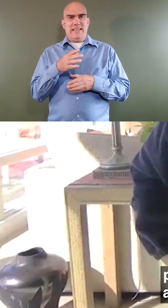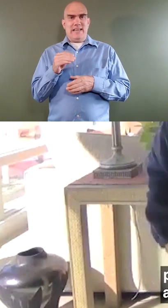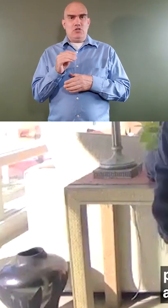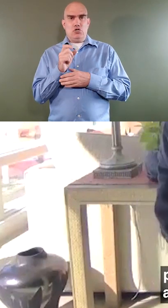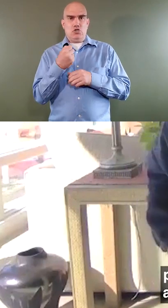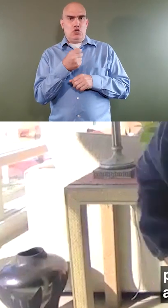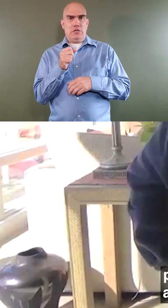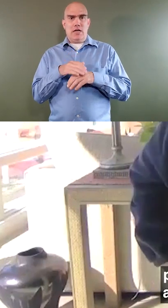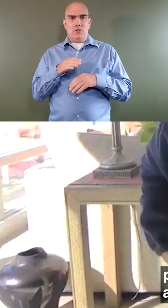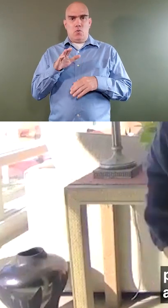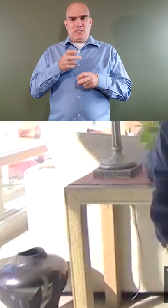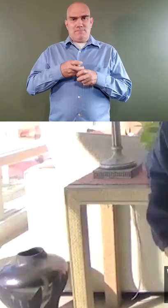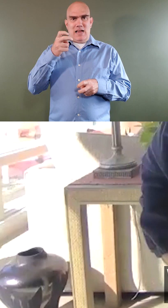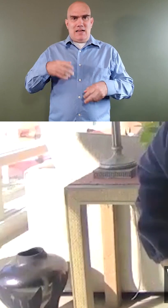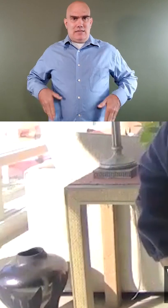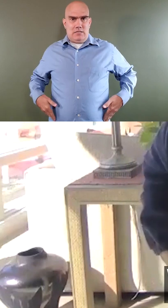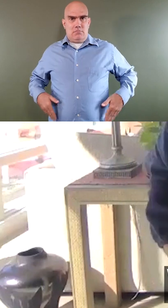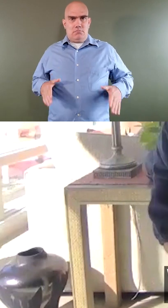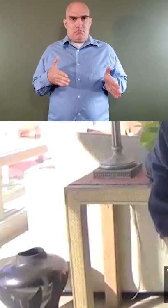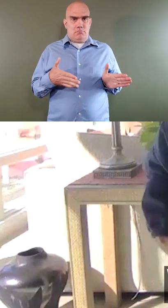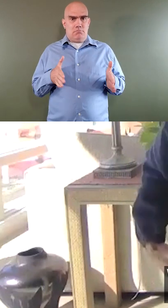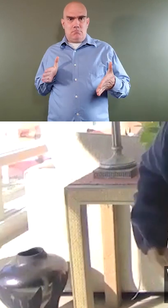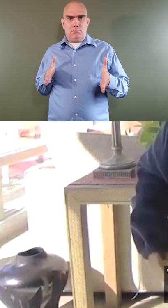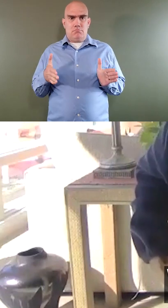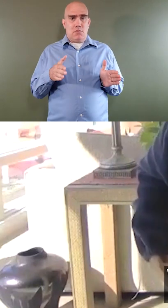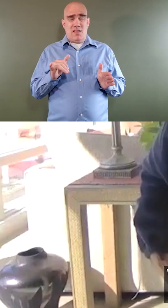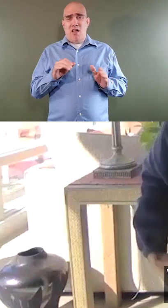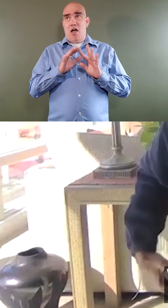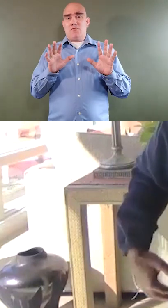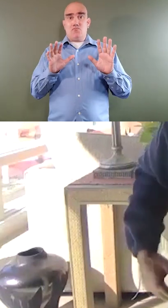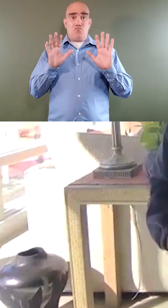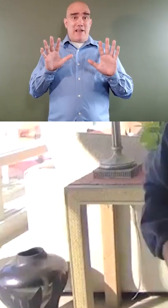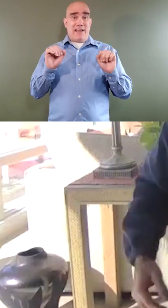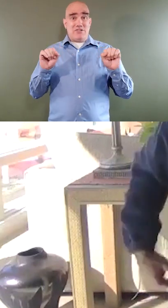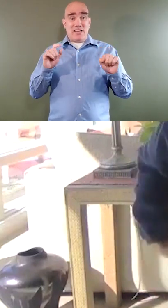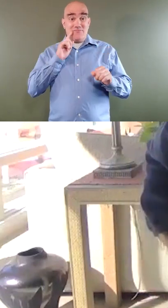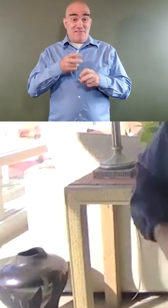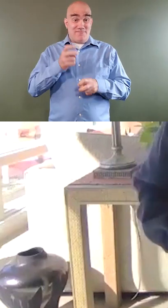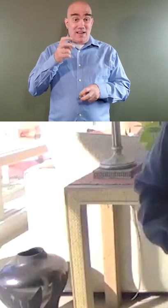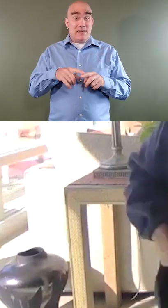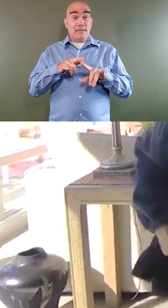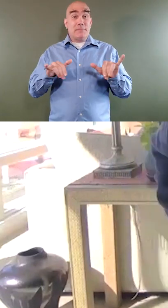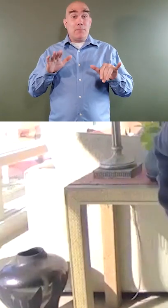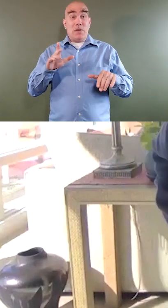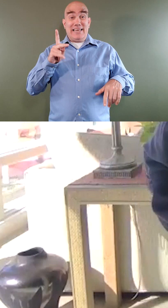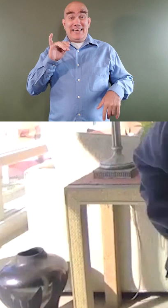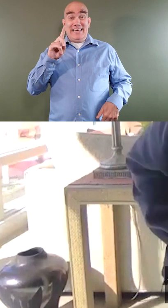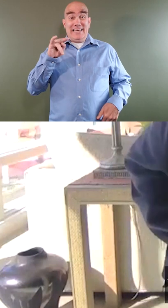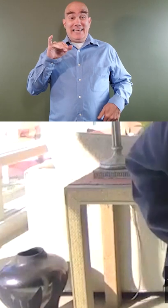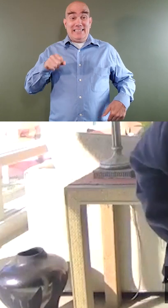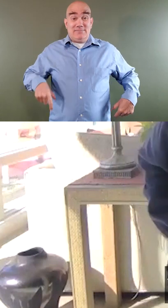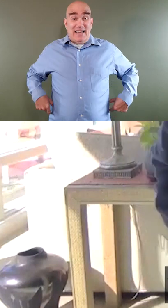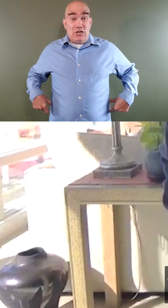around the spine. Well, obviously, that's terrific exercise for the spine, but at the same time, the kidneys are back here.